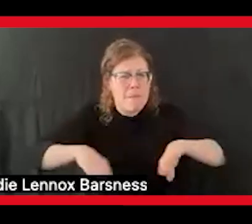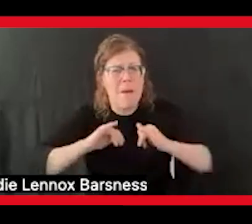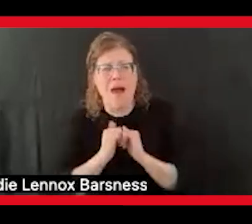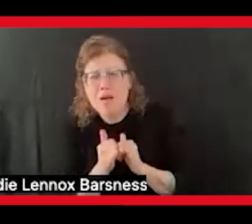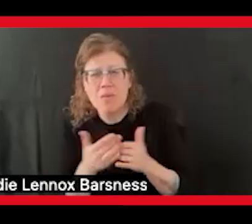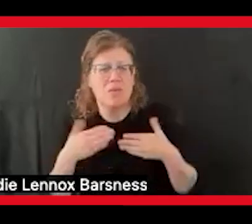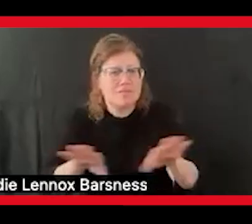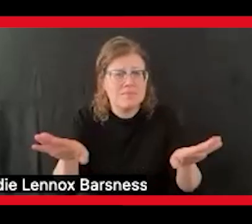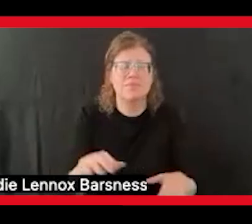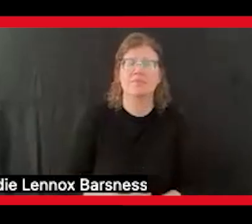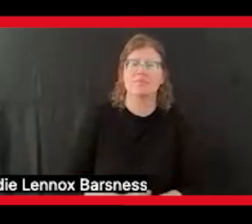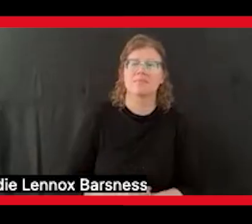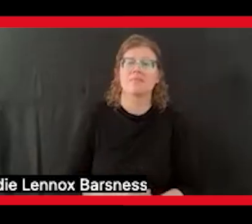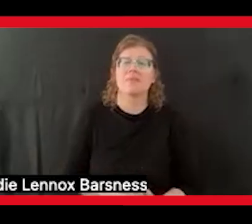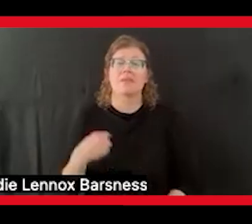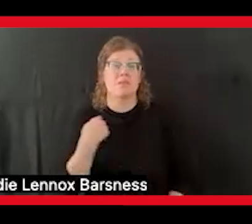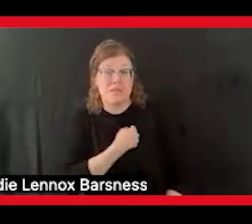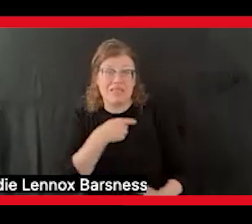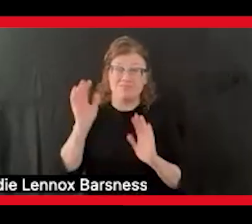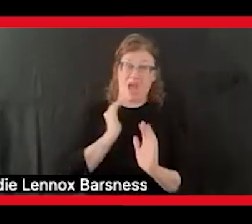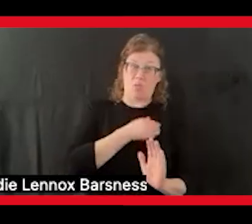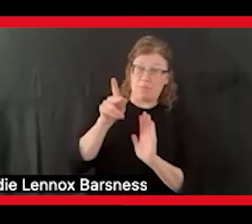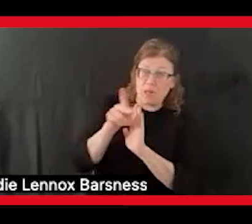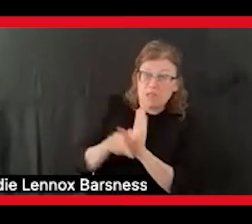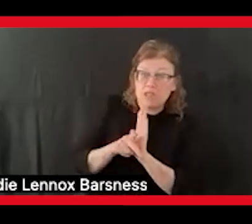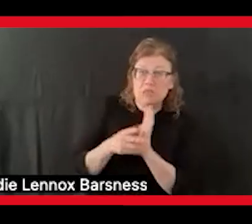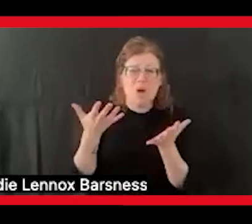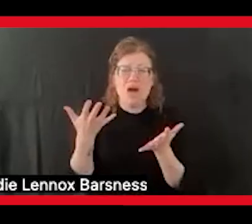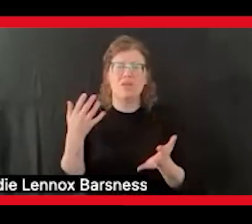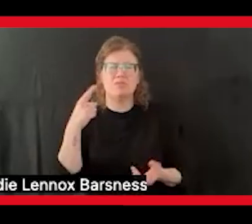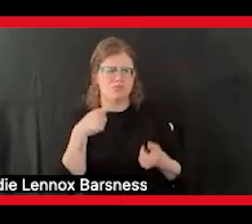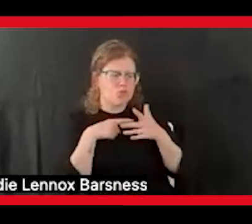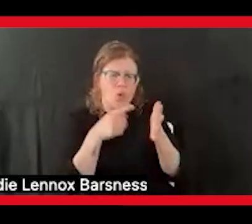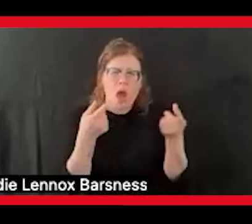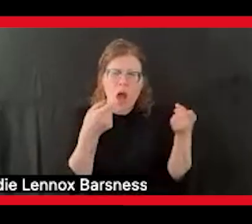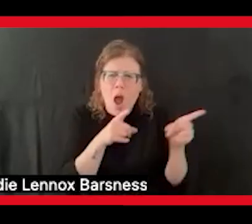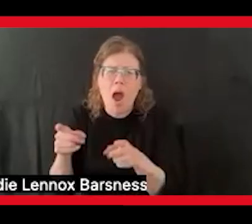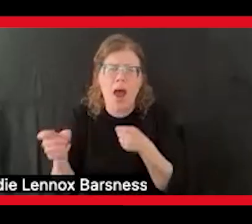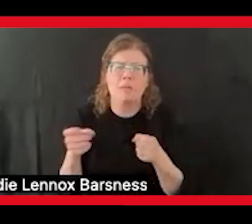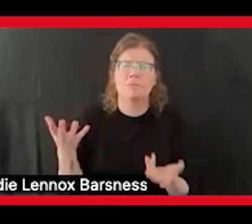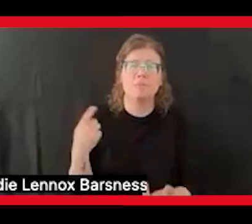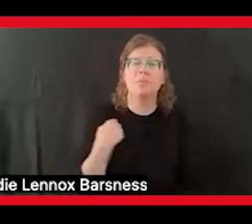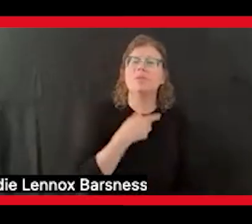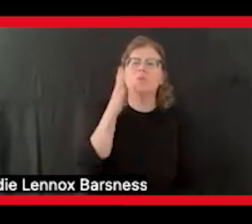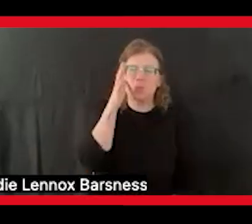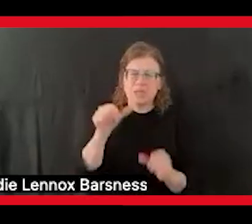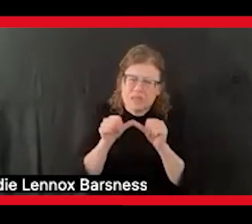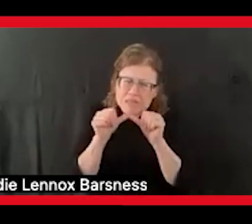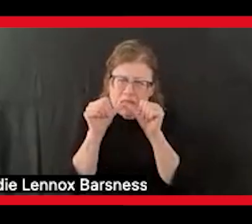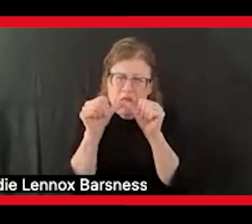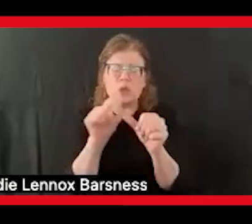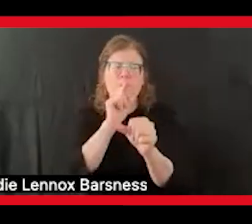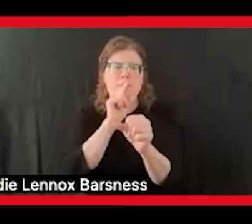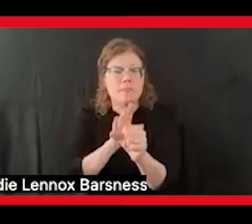I are accountable for ensuring that lines of communication are welcoming,